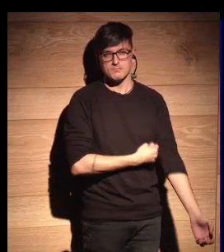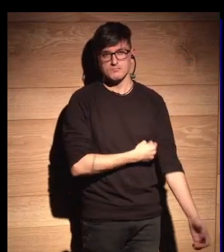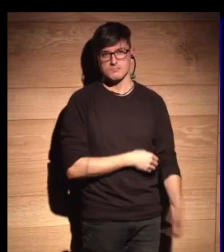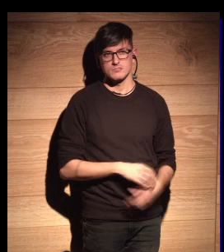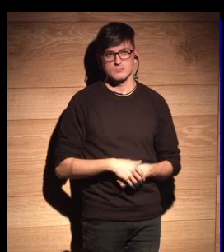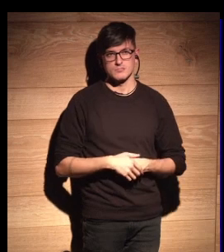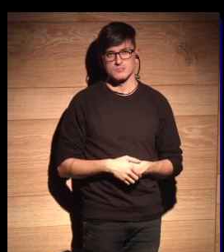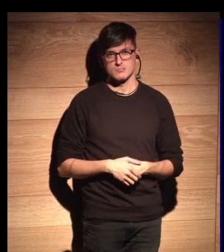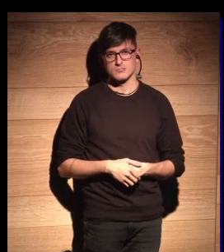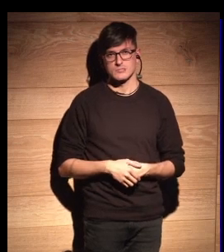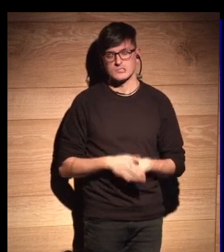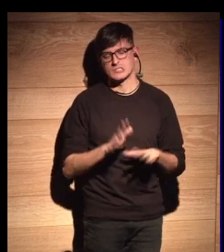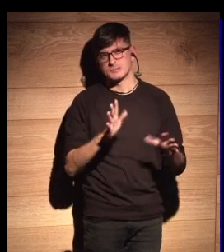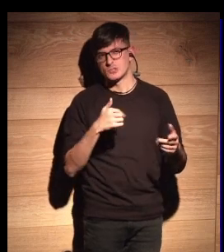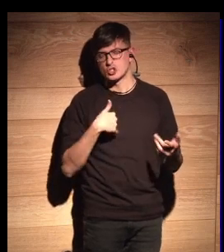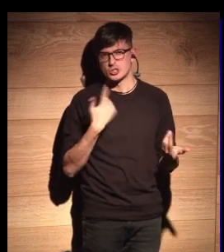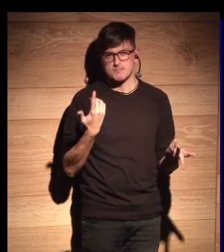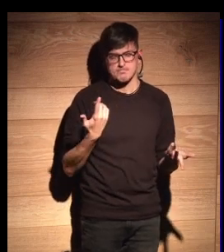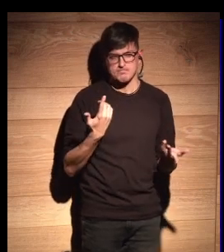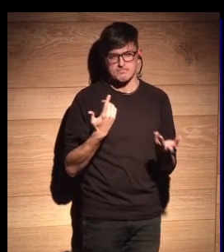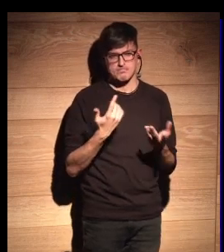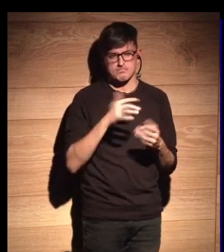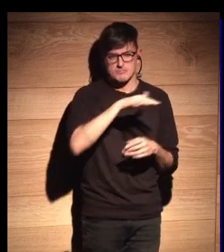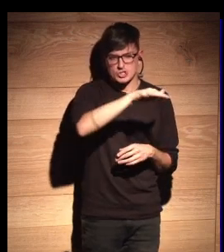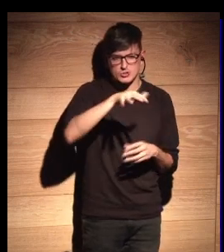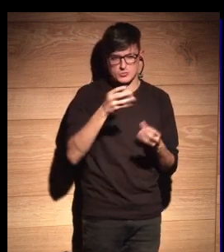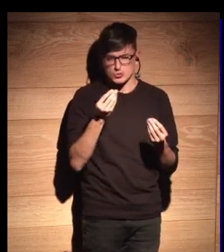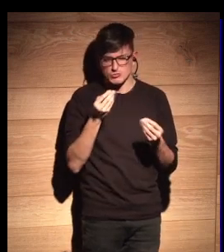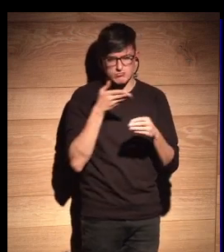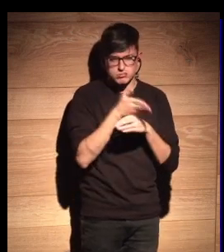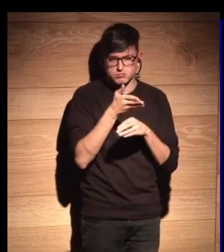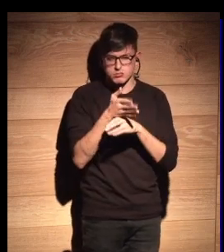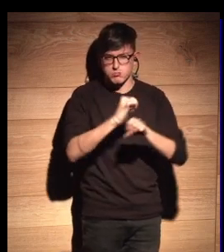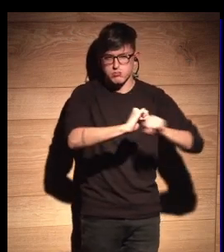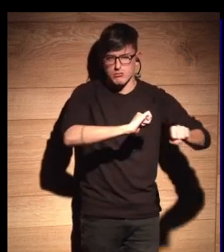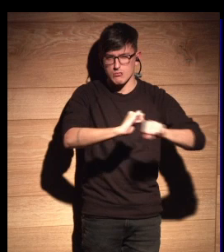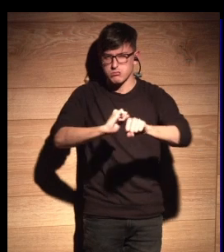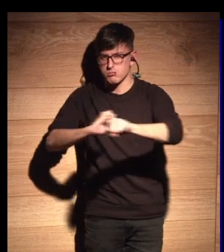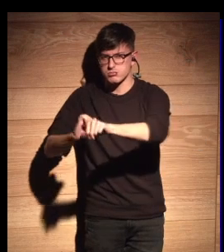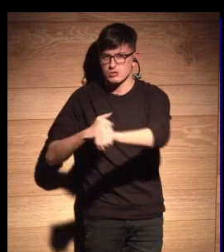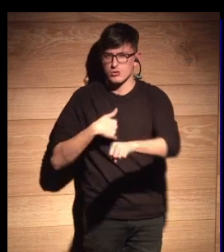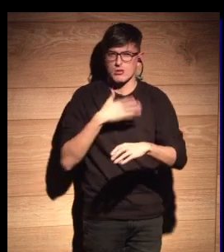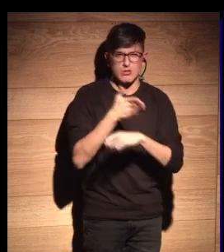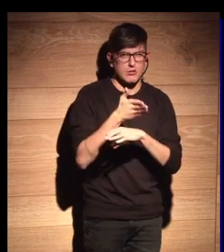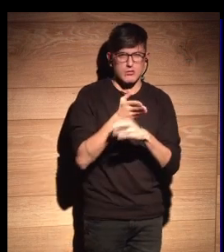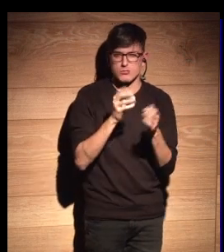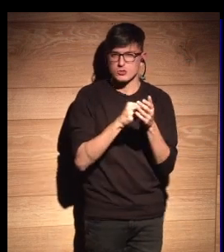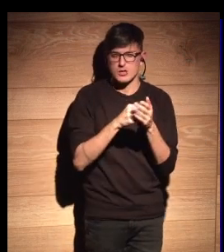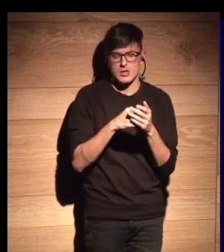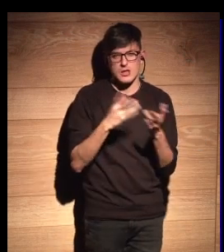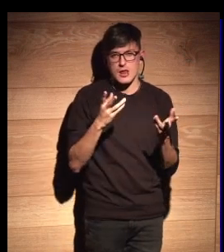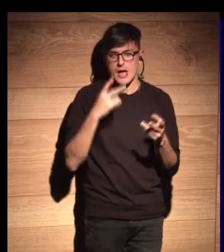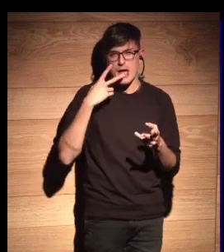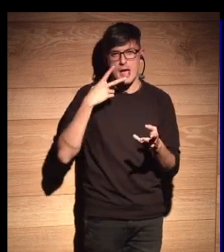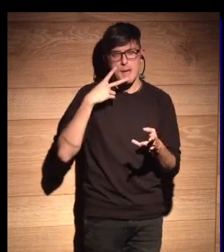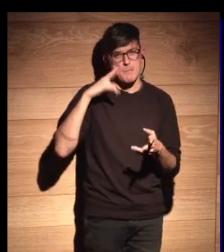places where we were bombed. We got bombed many times, but the worst experience of my life when I came so close